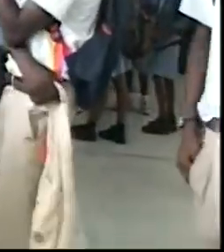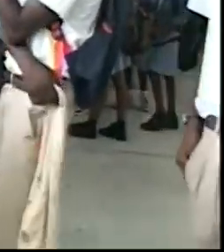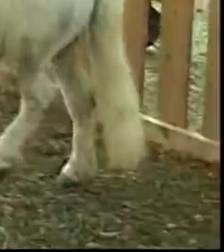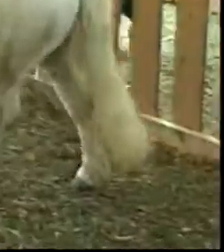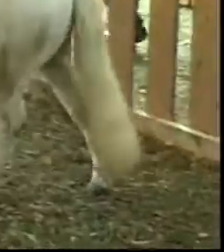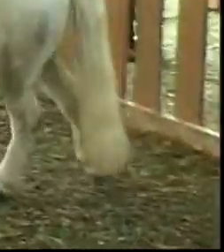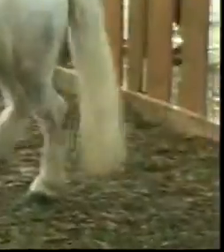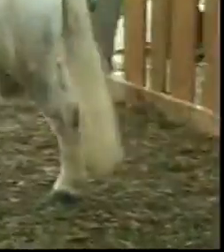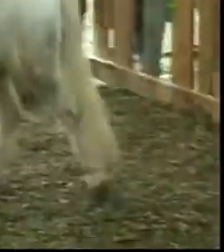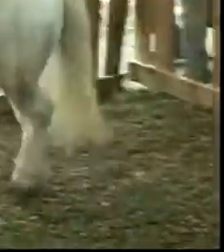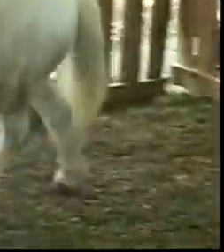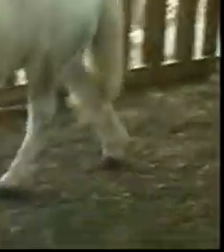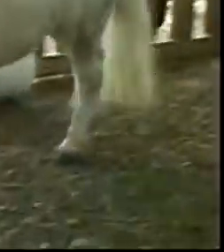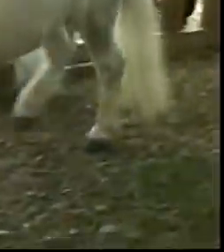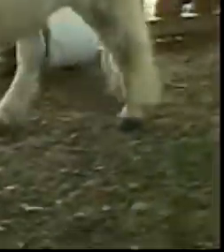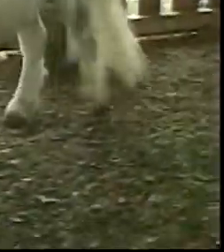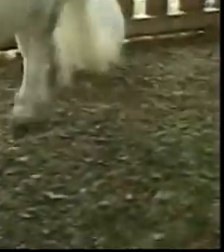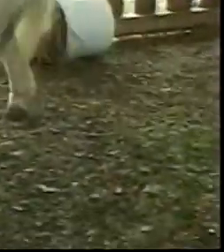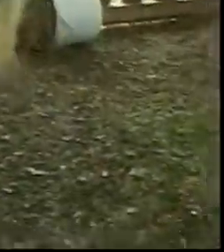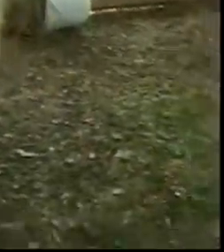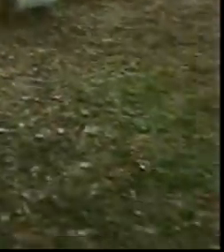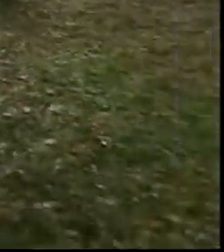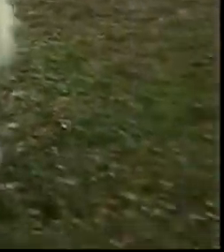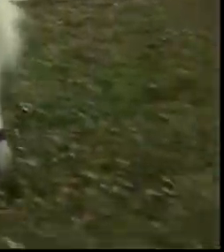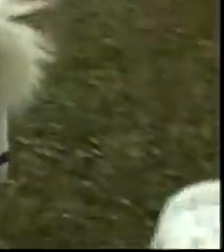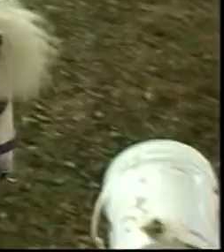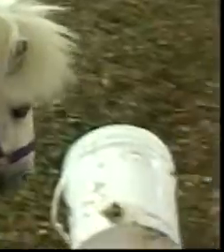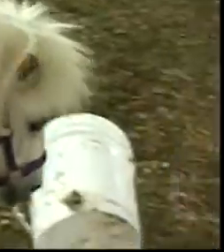Park. Shane Seeley, CBC News.